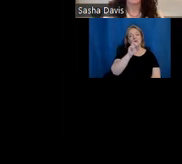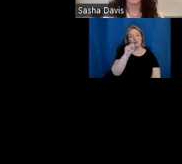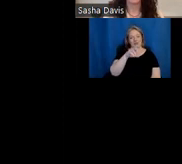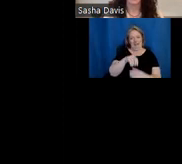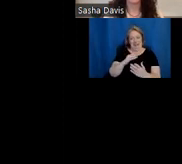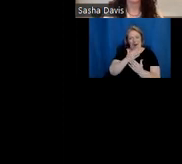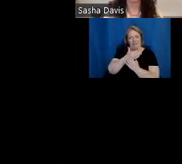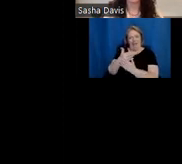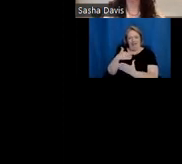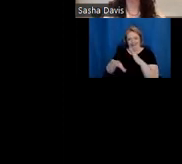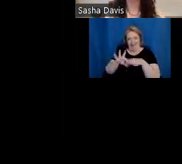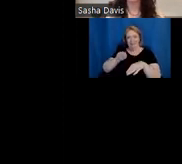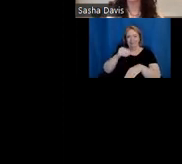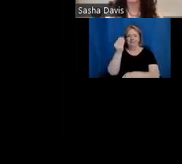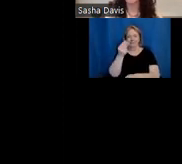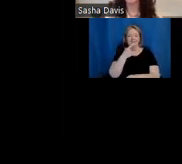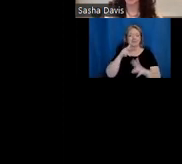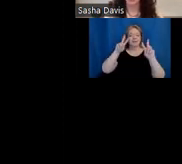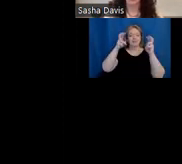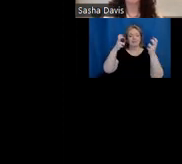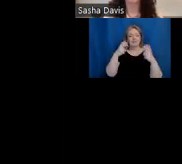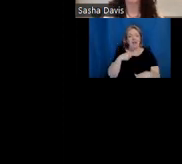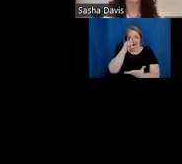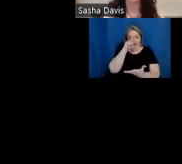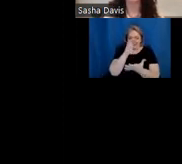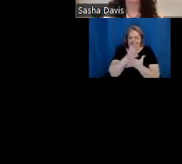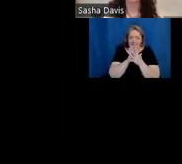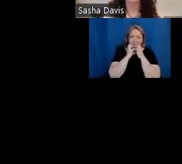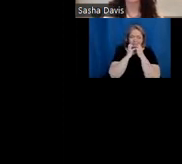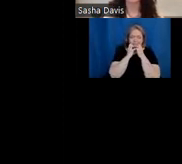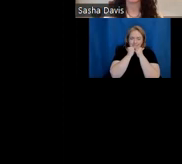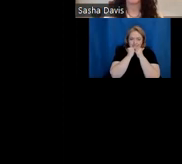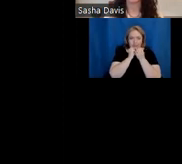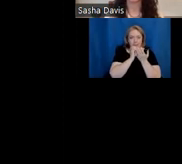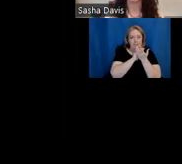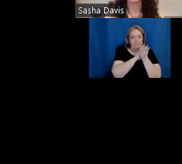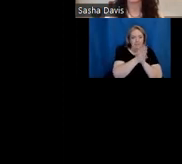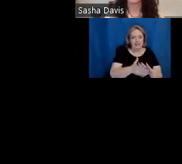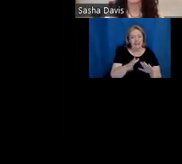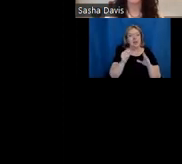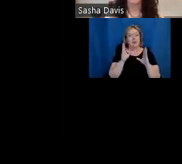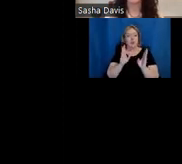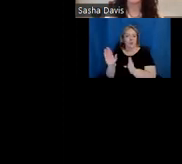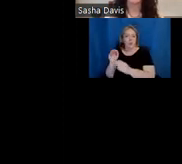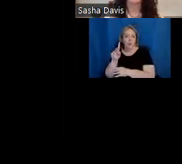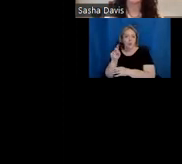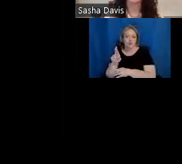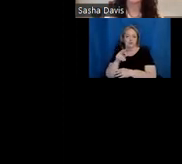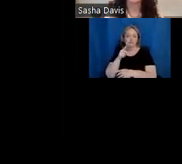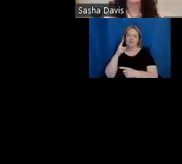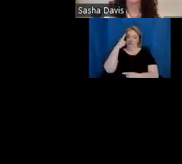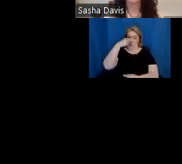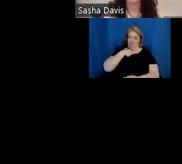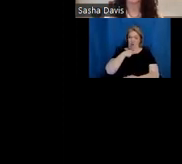he said, "I believe passionately in peace and order. To me, art is the most powerful force of order today.